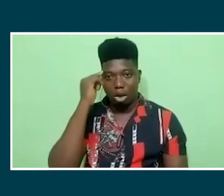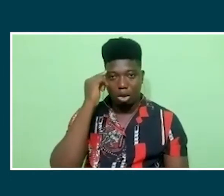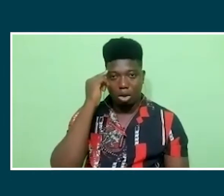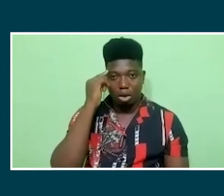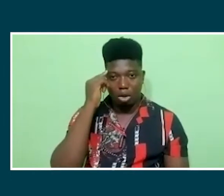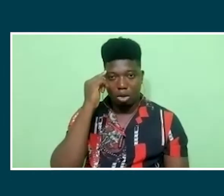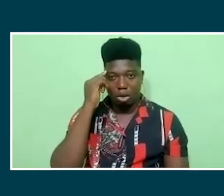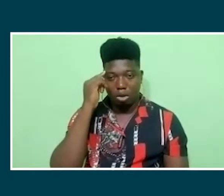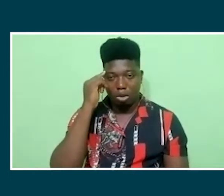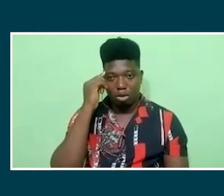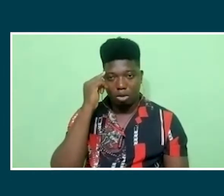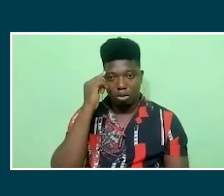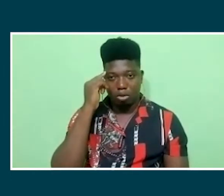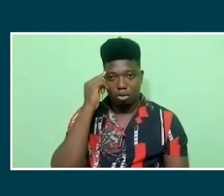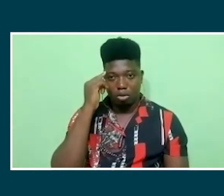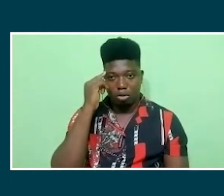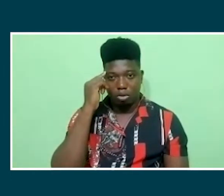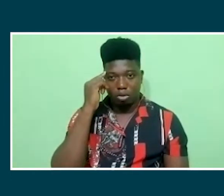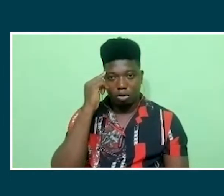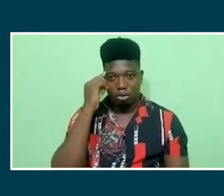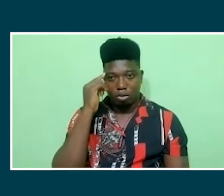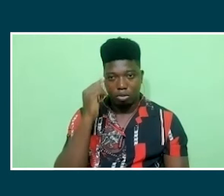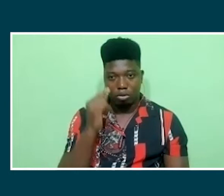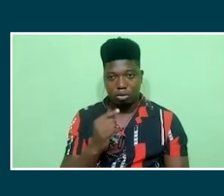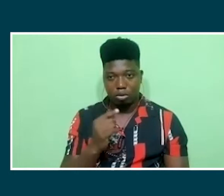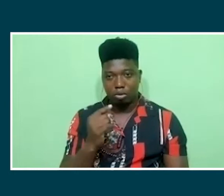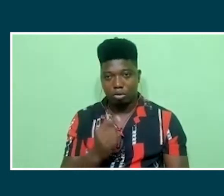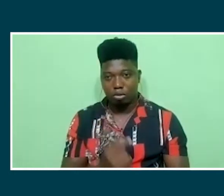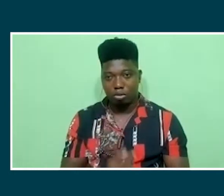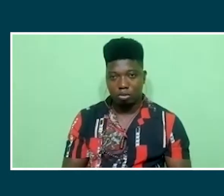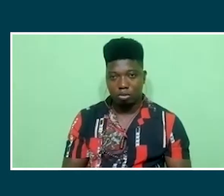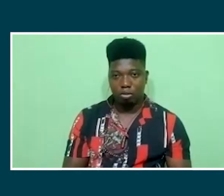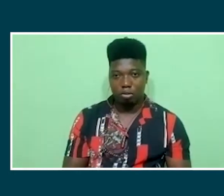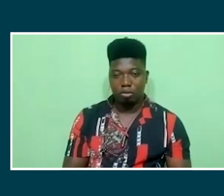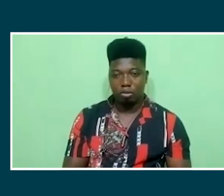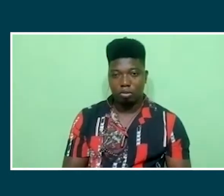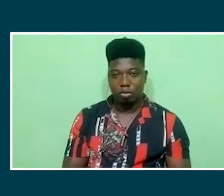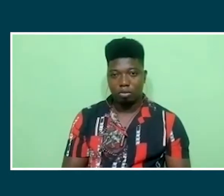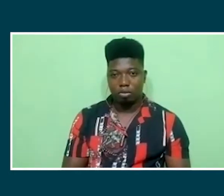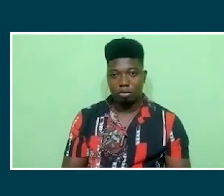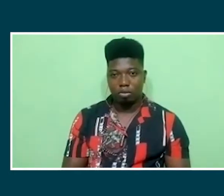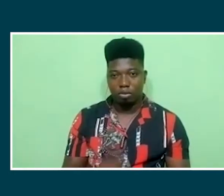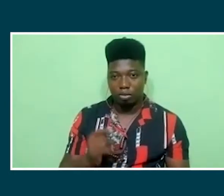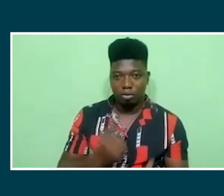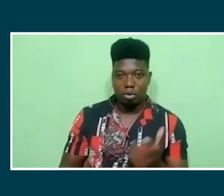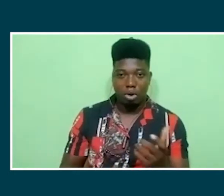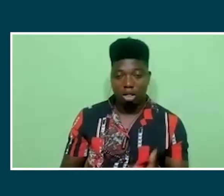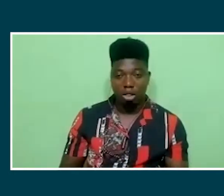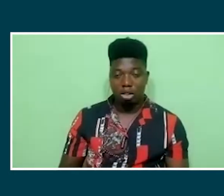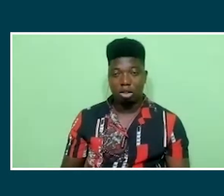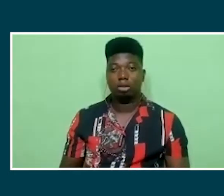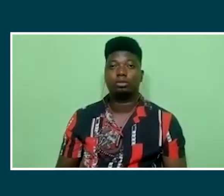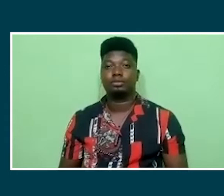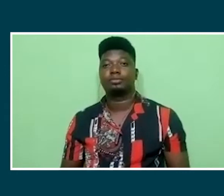what, and I know, Ben, you referred to your children, what is it that you're excited